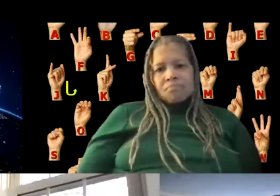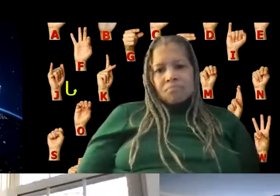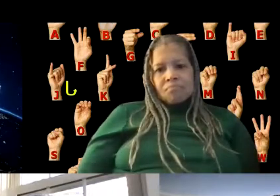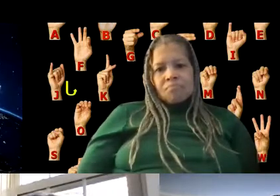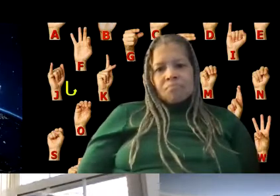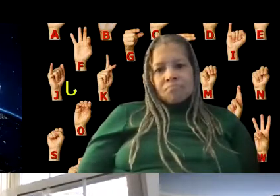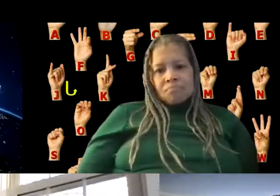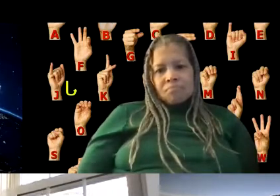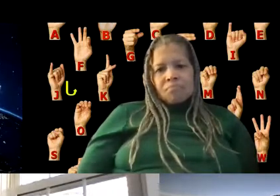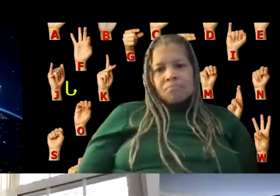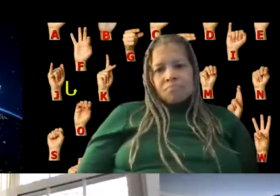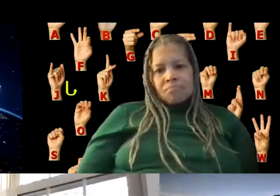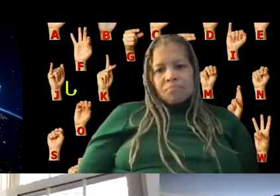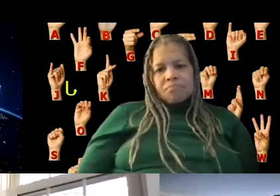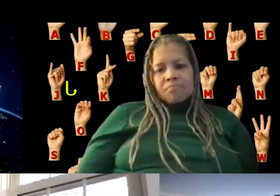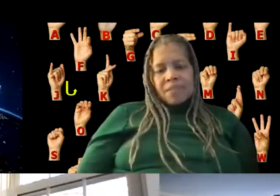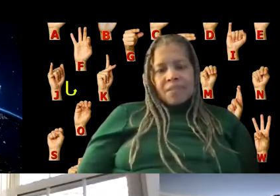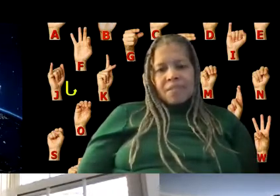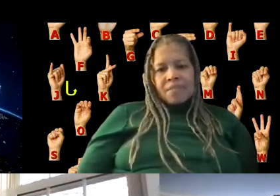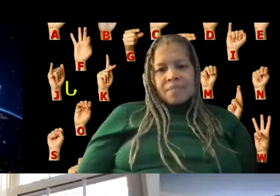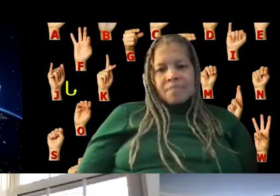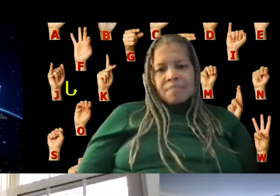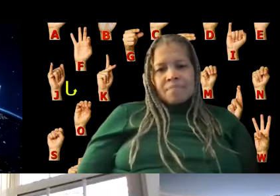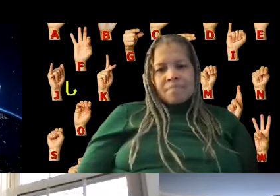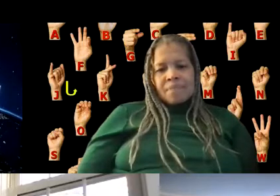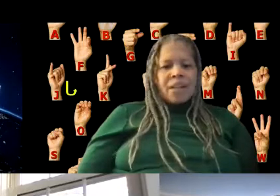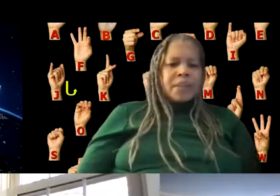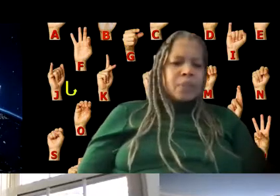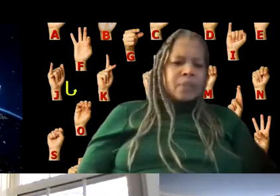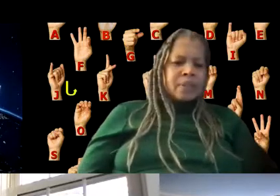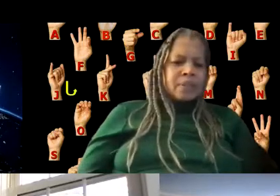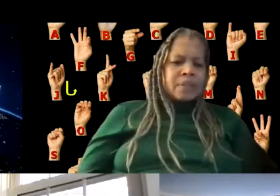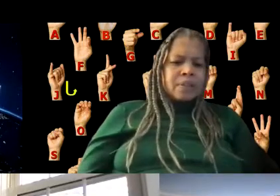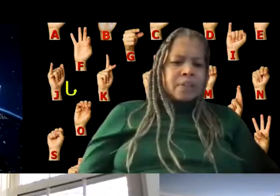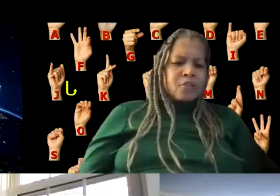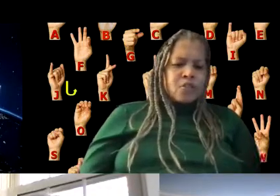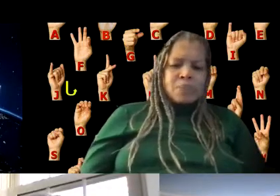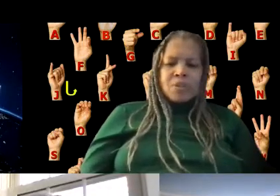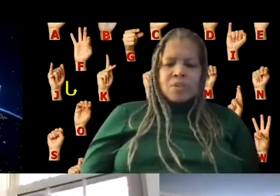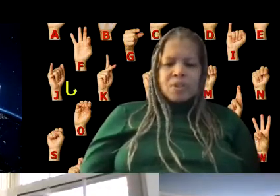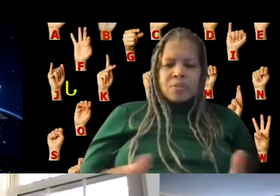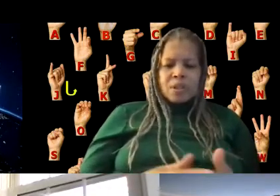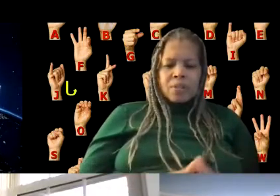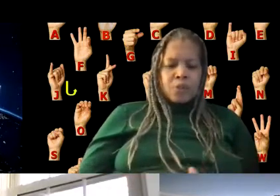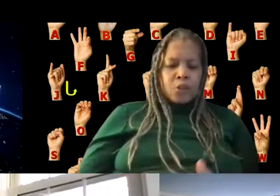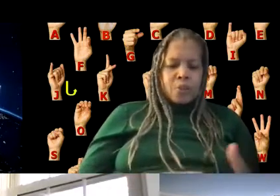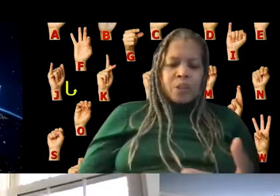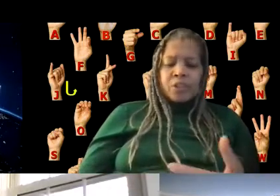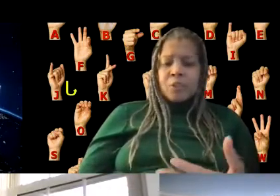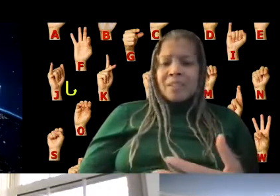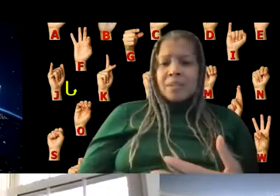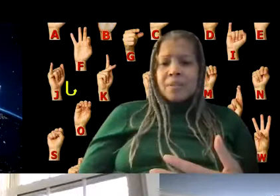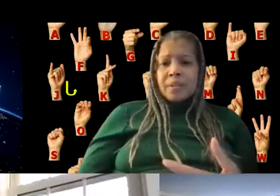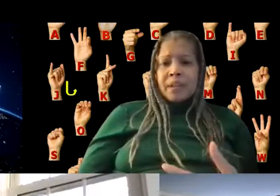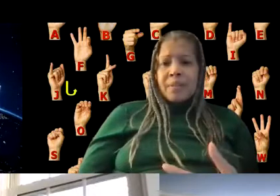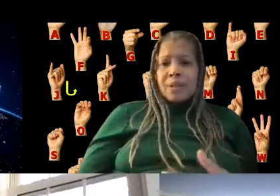some blind sides in tech, I guess, due to that. I think one of the interesting pieces of this, if you know me well,